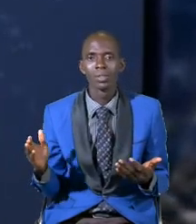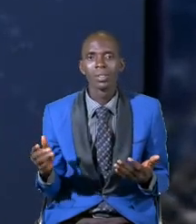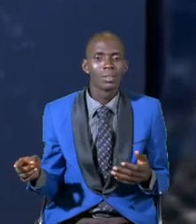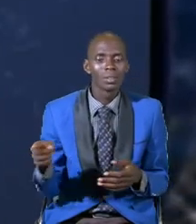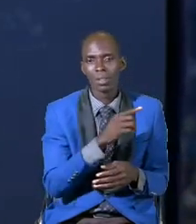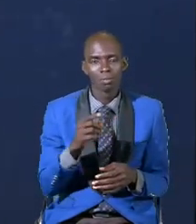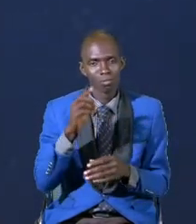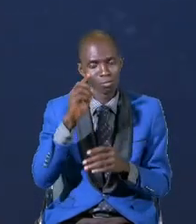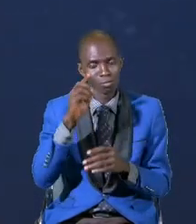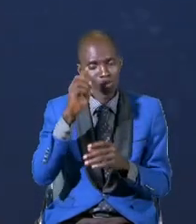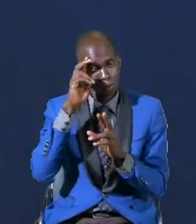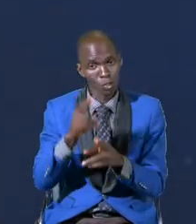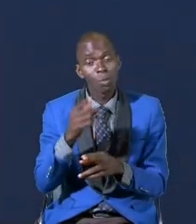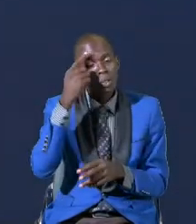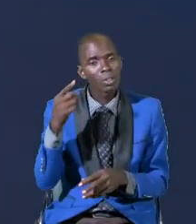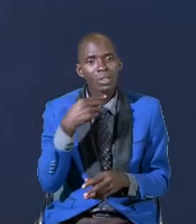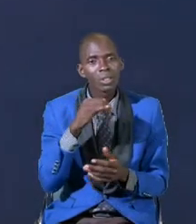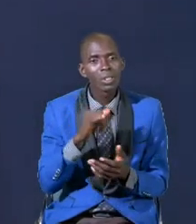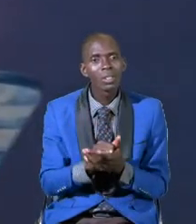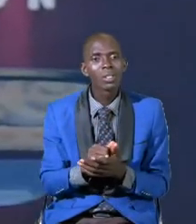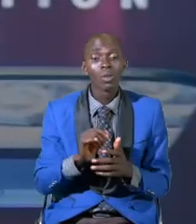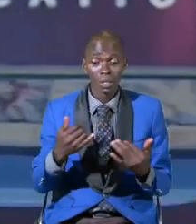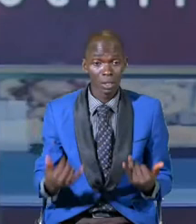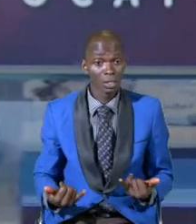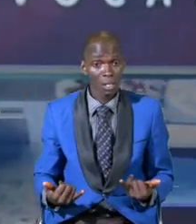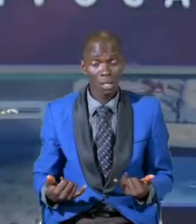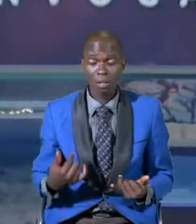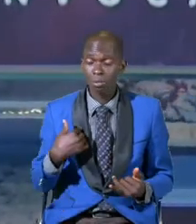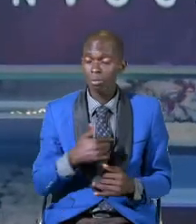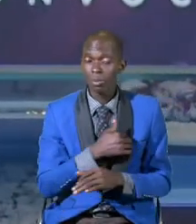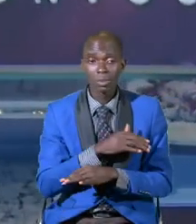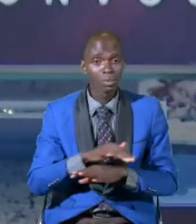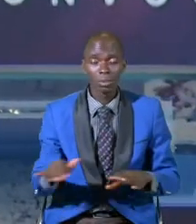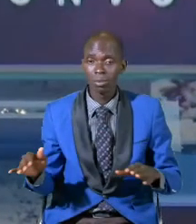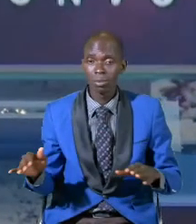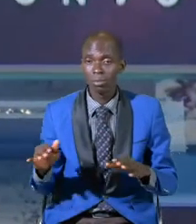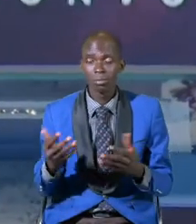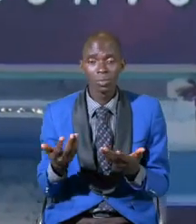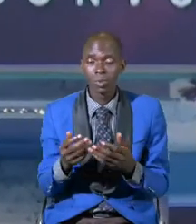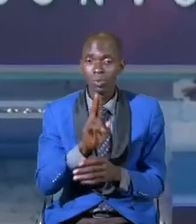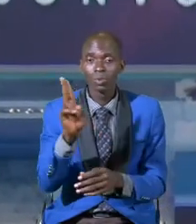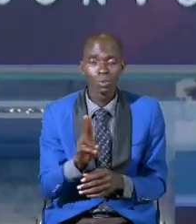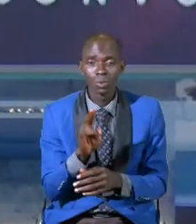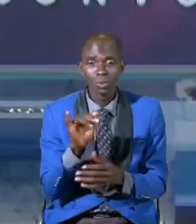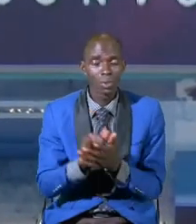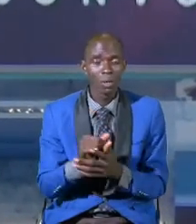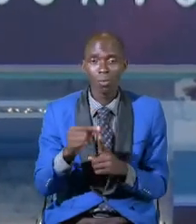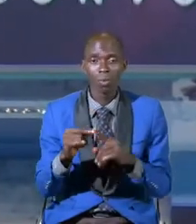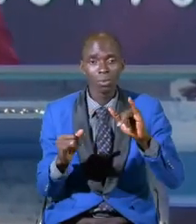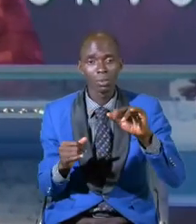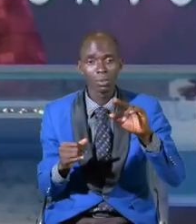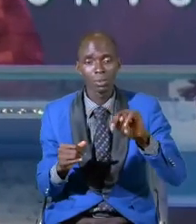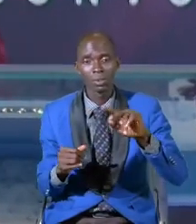integrity because they tell them, over here, integrity does not work. And so